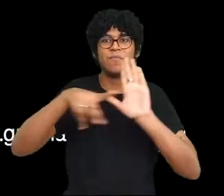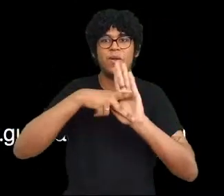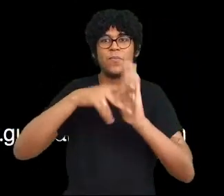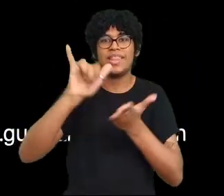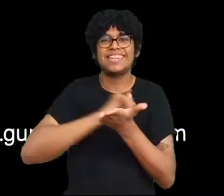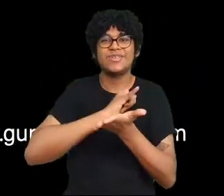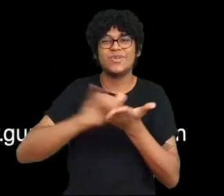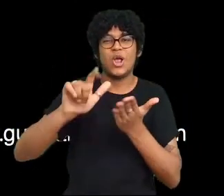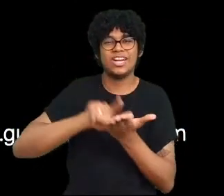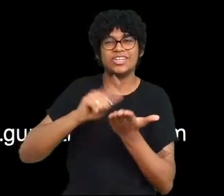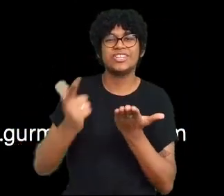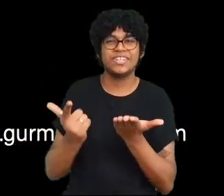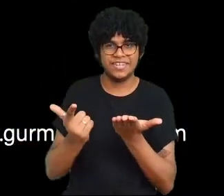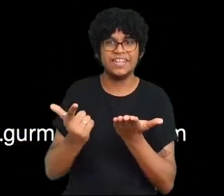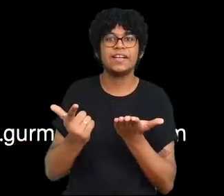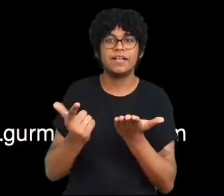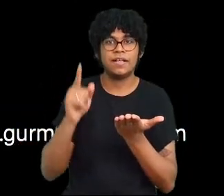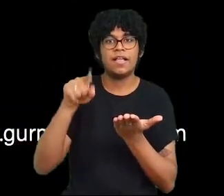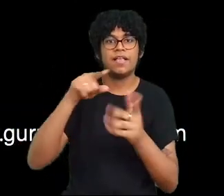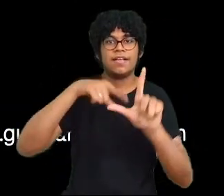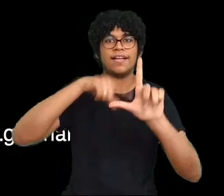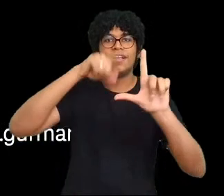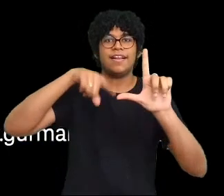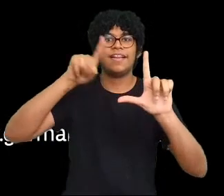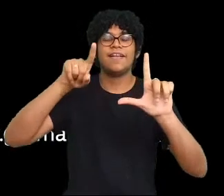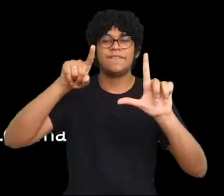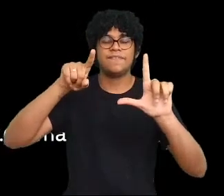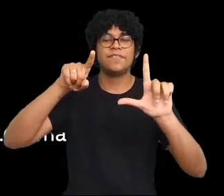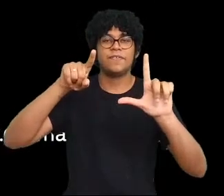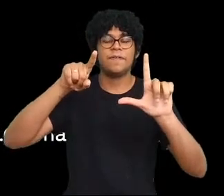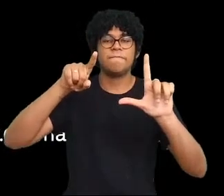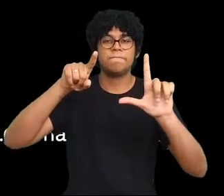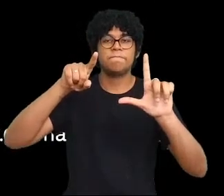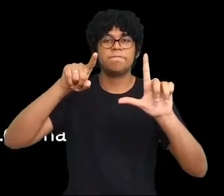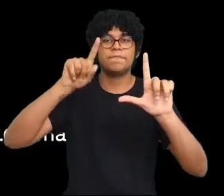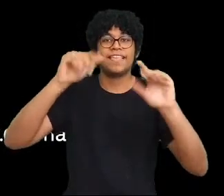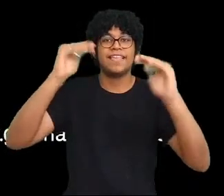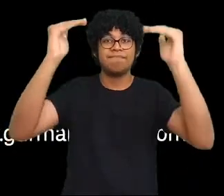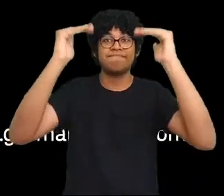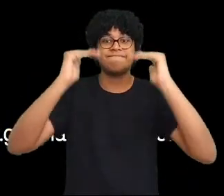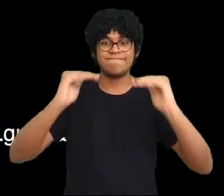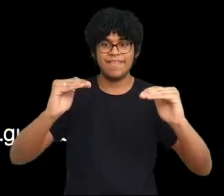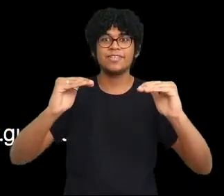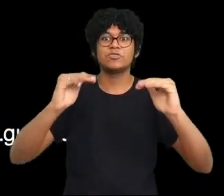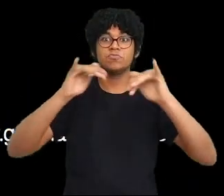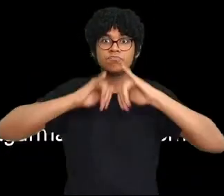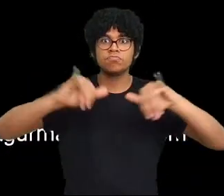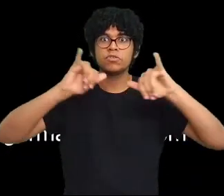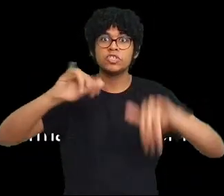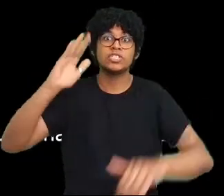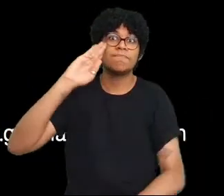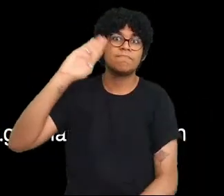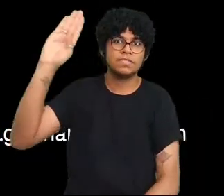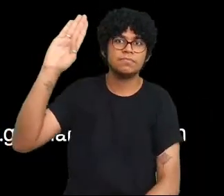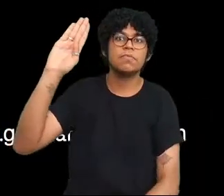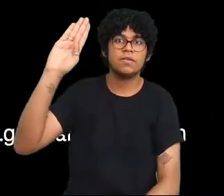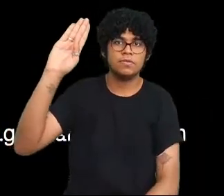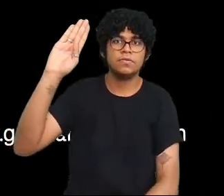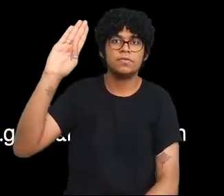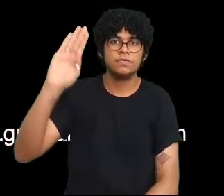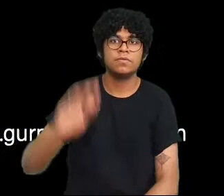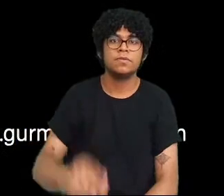right below the story headline. And the headline for the story also ends up acting as a headline for a chart.